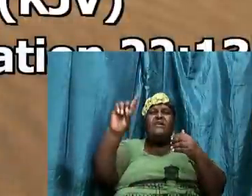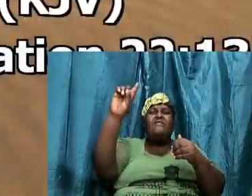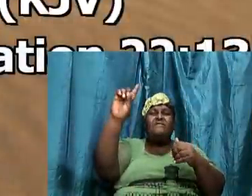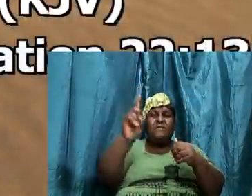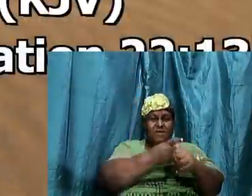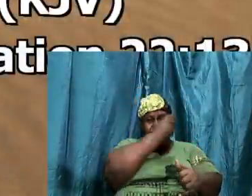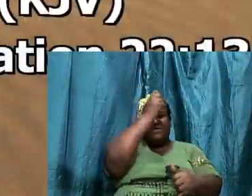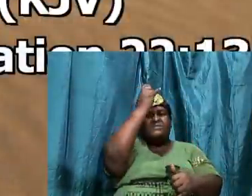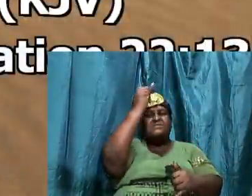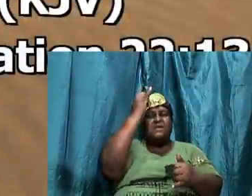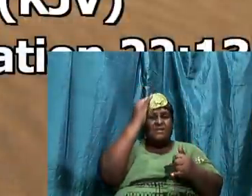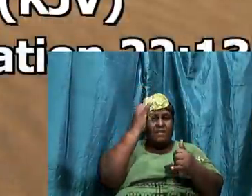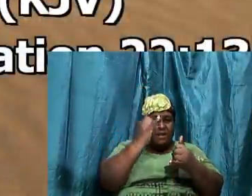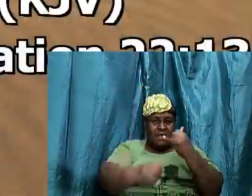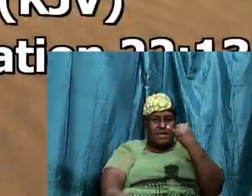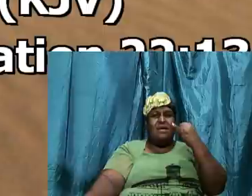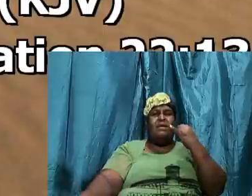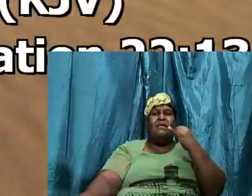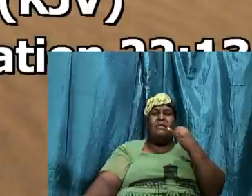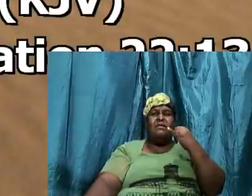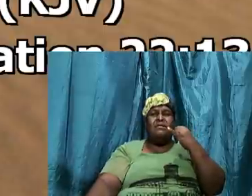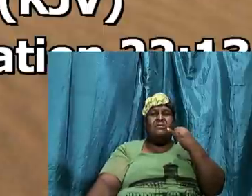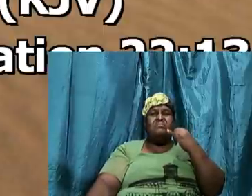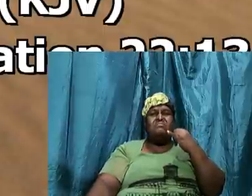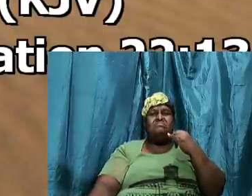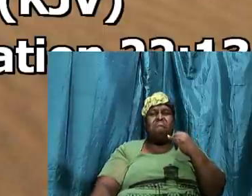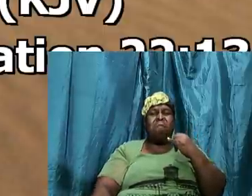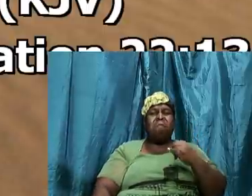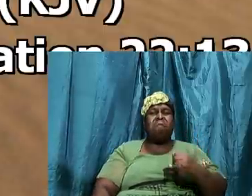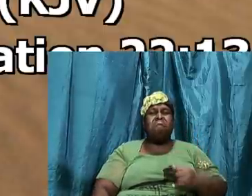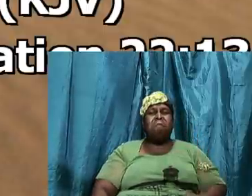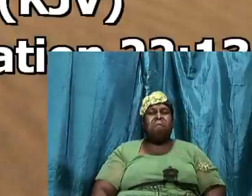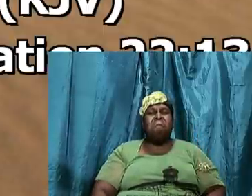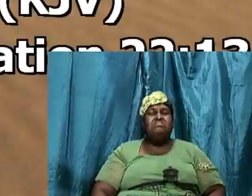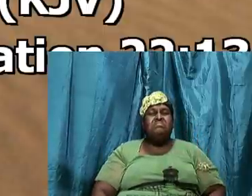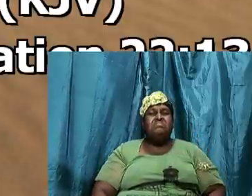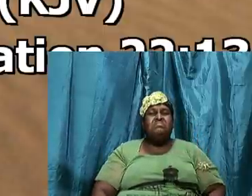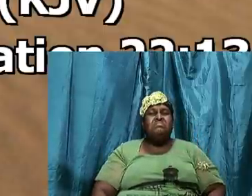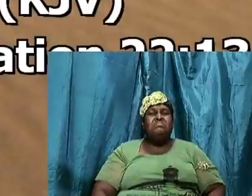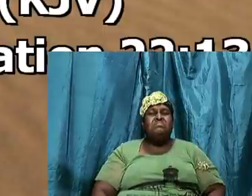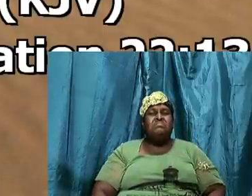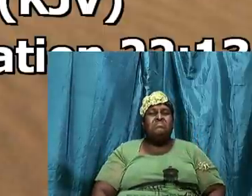first and the last.